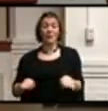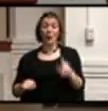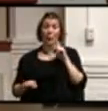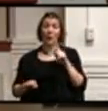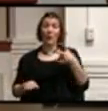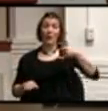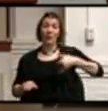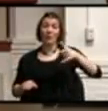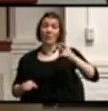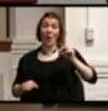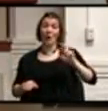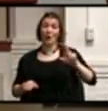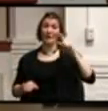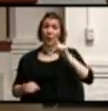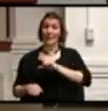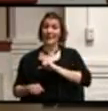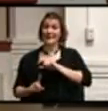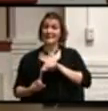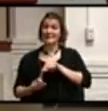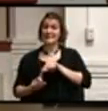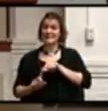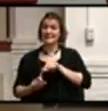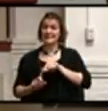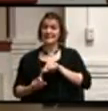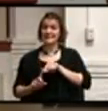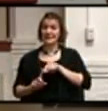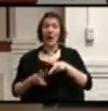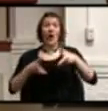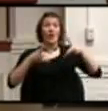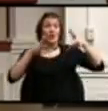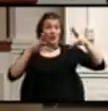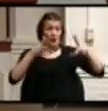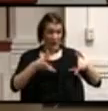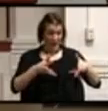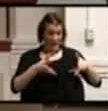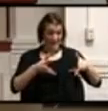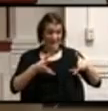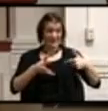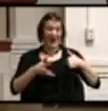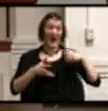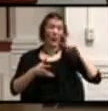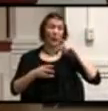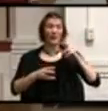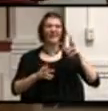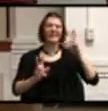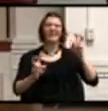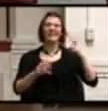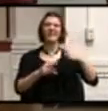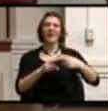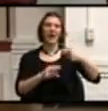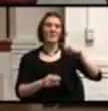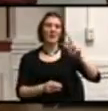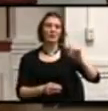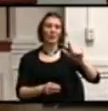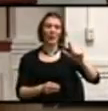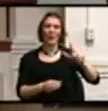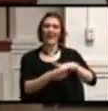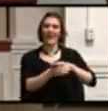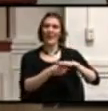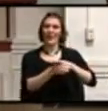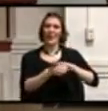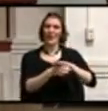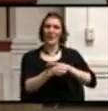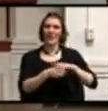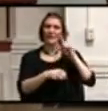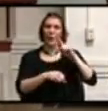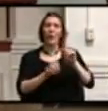locker rooms for the police officers. Everything else, I would consider the patrol area. I would consider